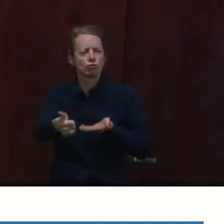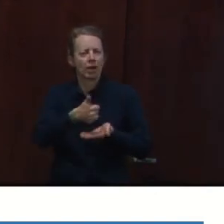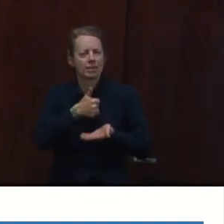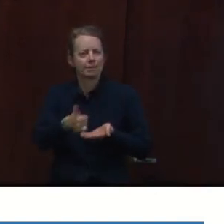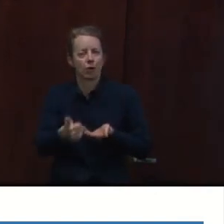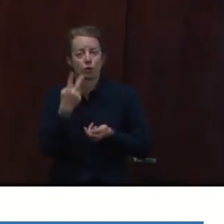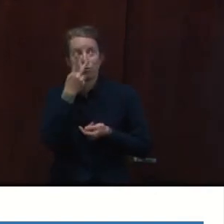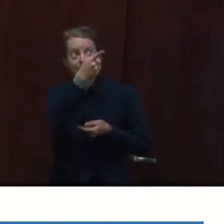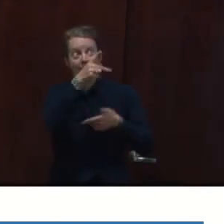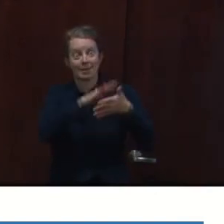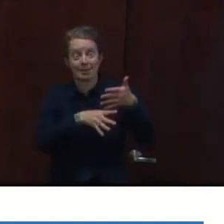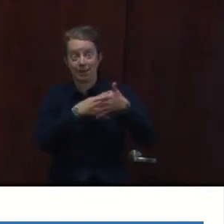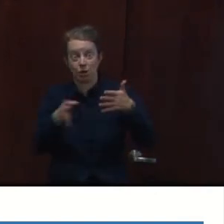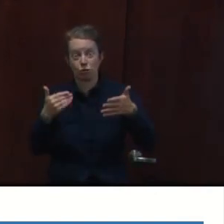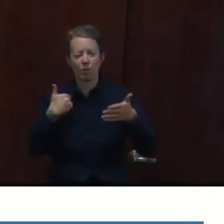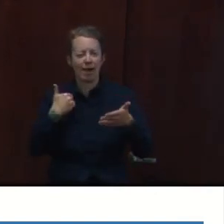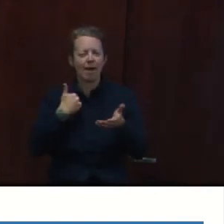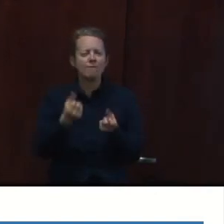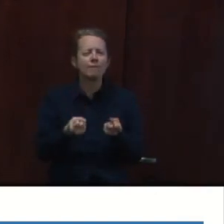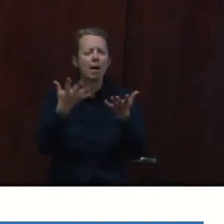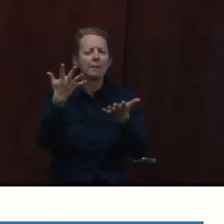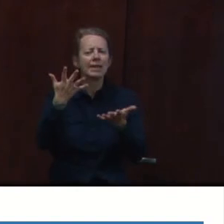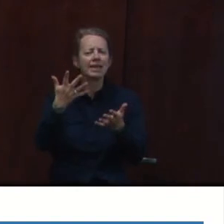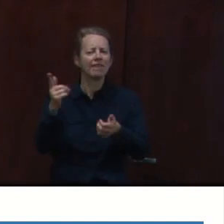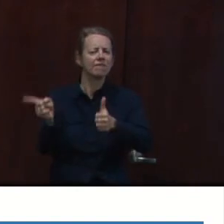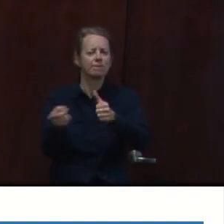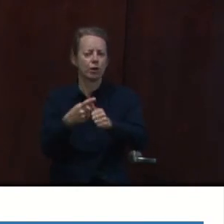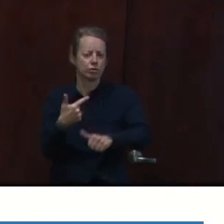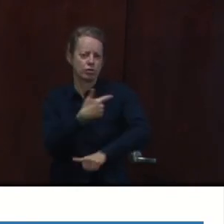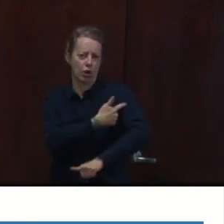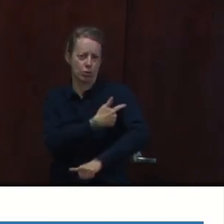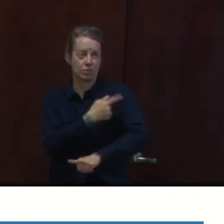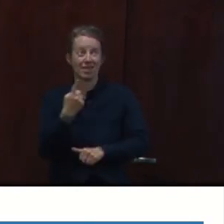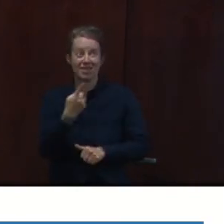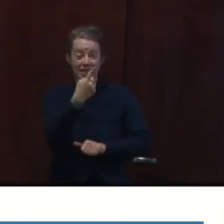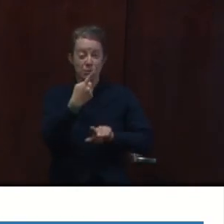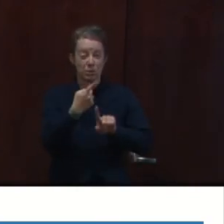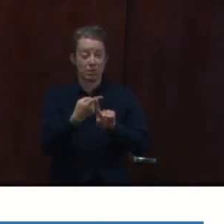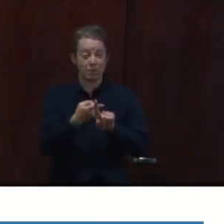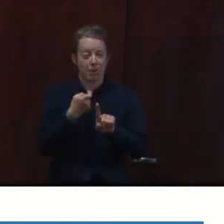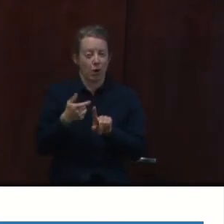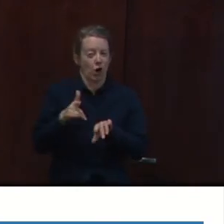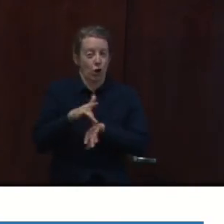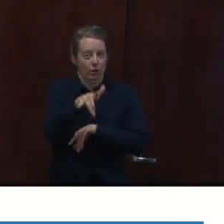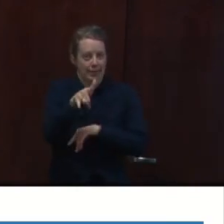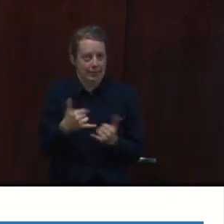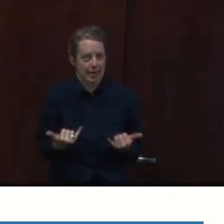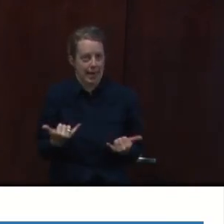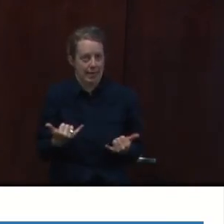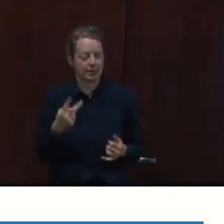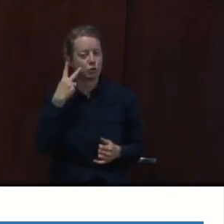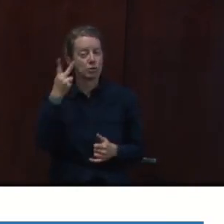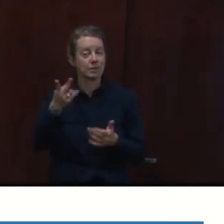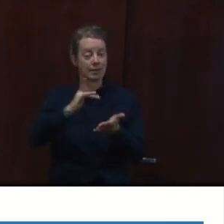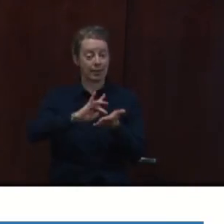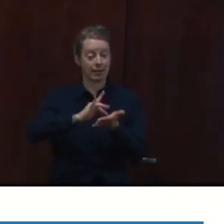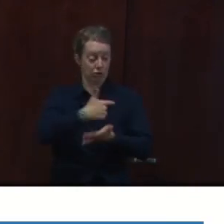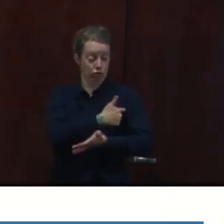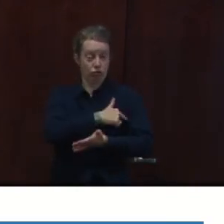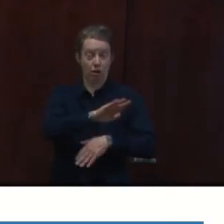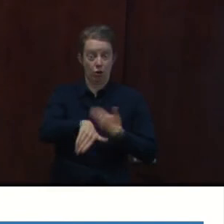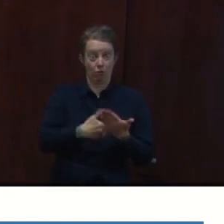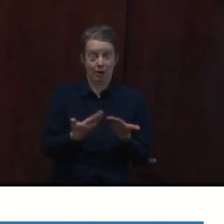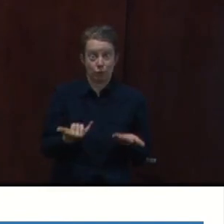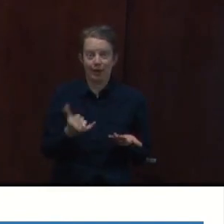inventory of first dose, what it looked like earlier today. You will see that the shipment that came in today is not on